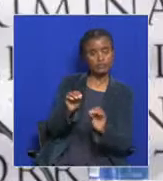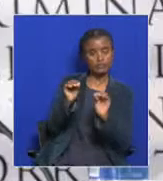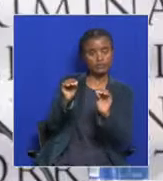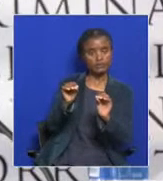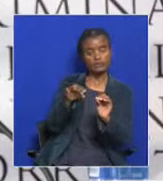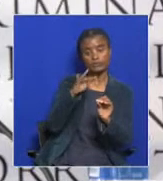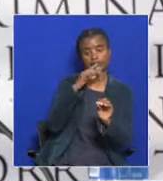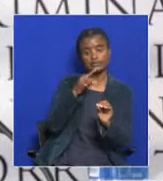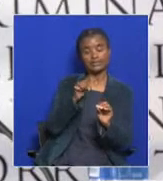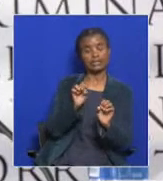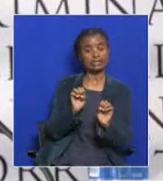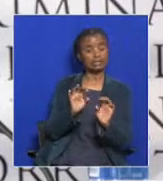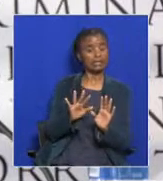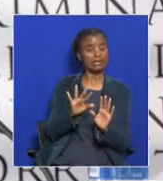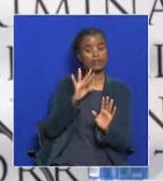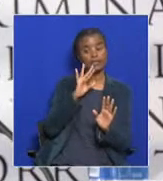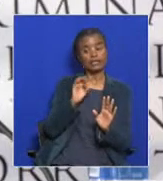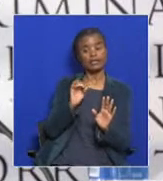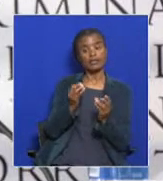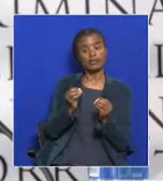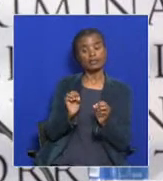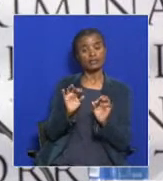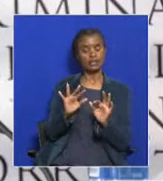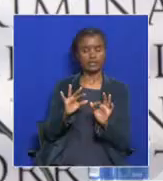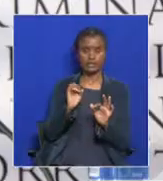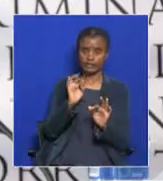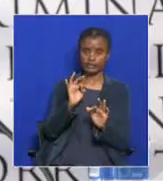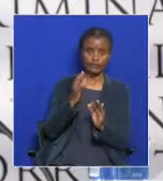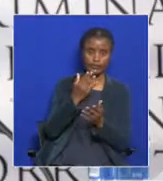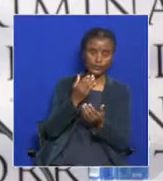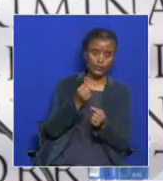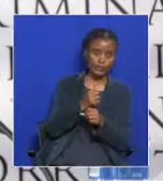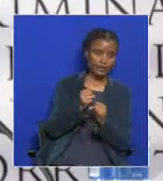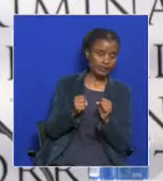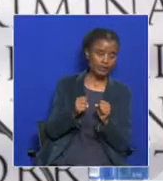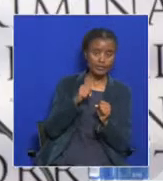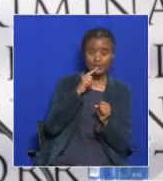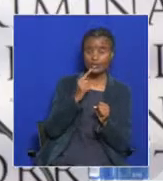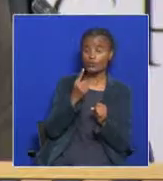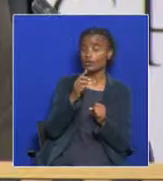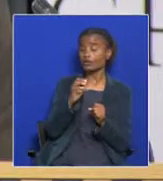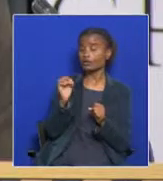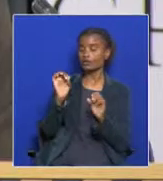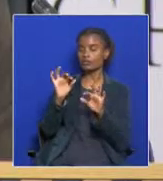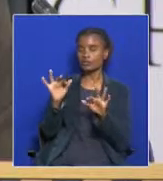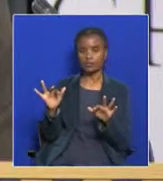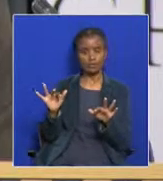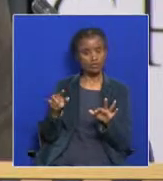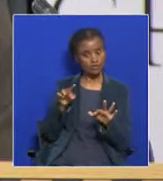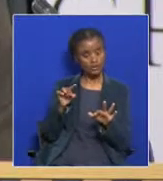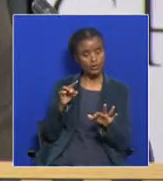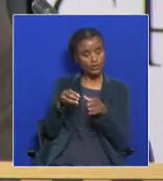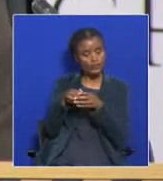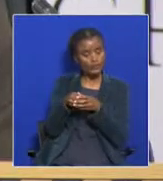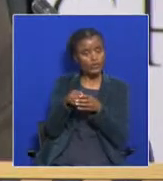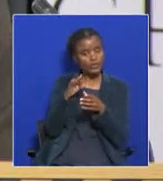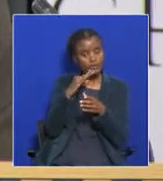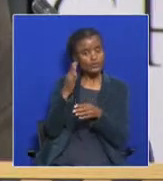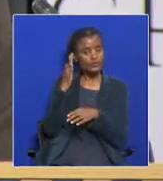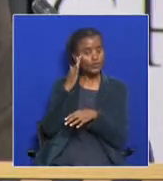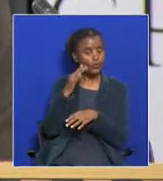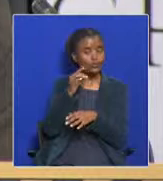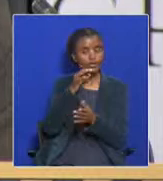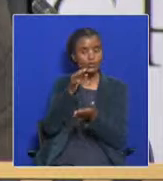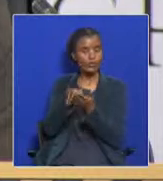when you know you've never. It's not like you're recommending 100 people. So you know whether or not you recommended him. I can't recall. It's different intakes,